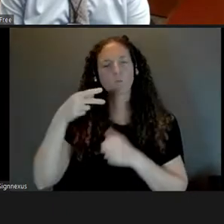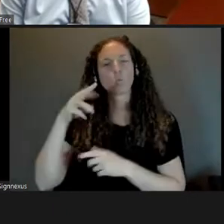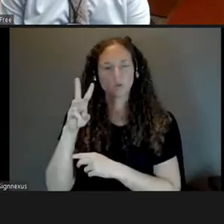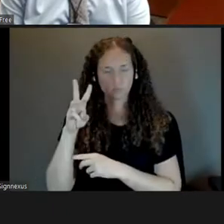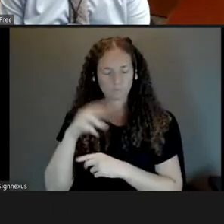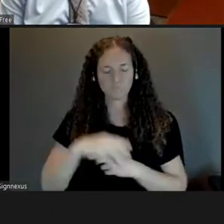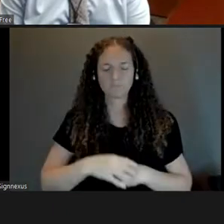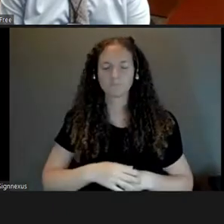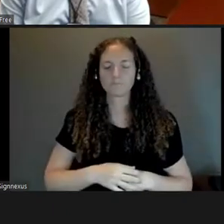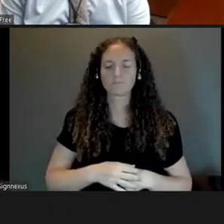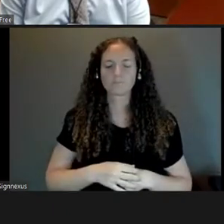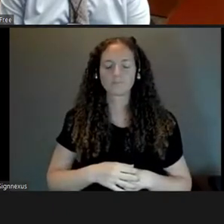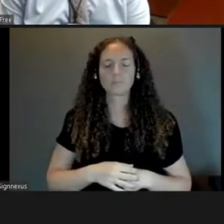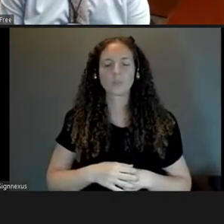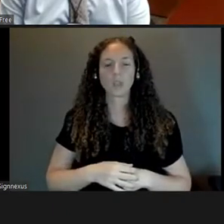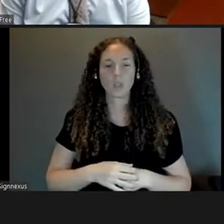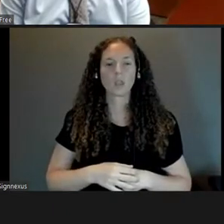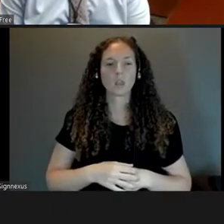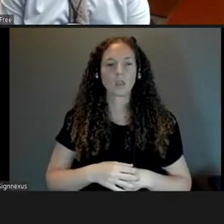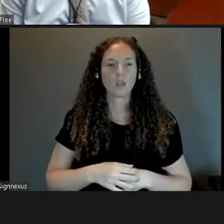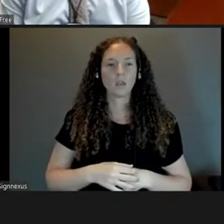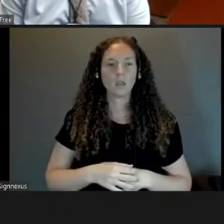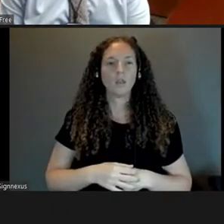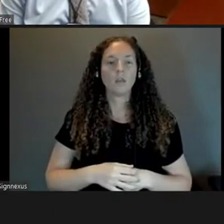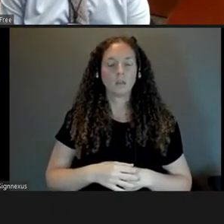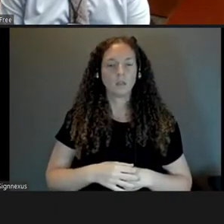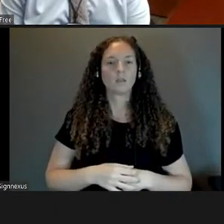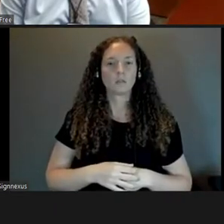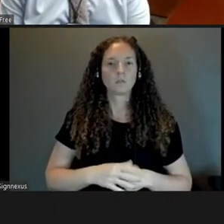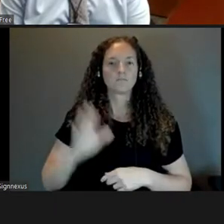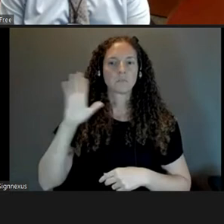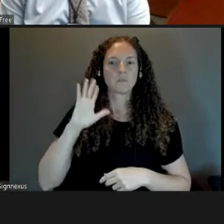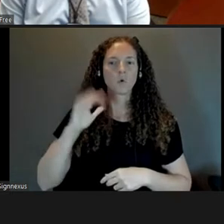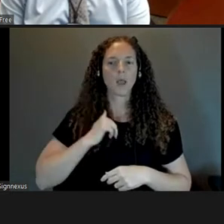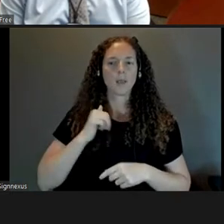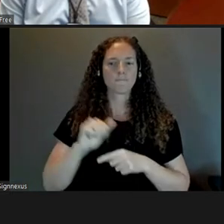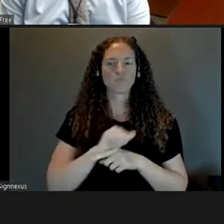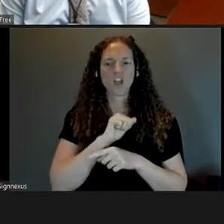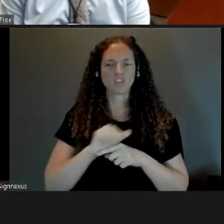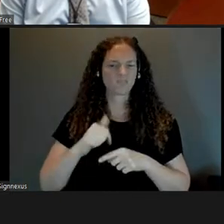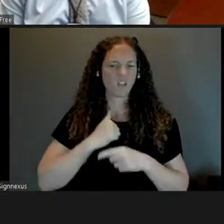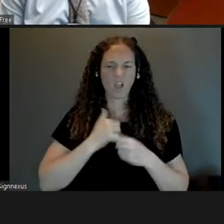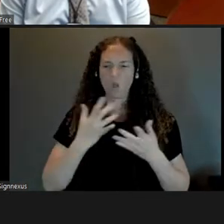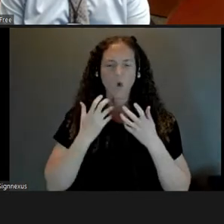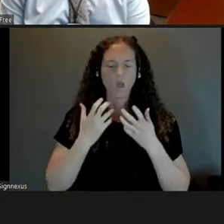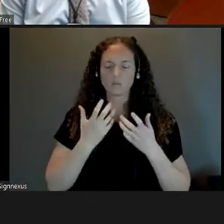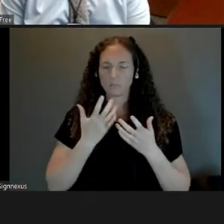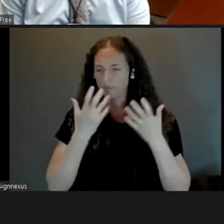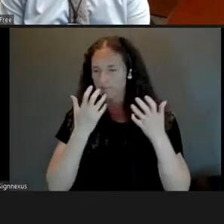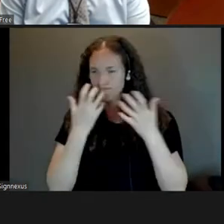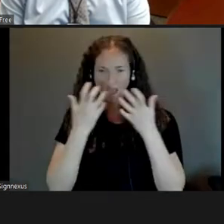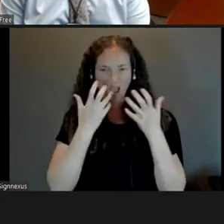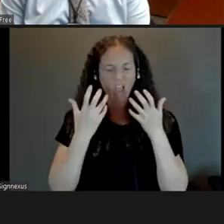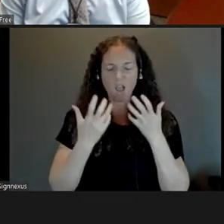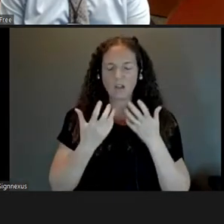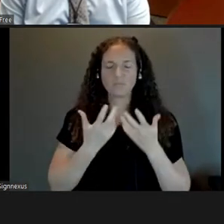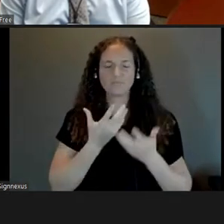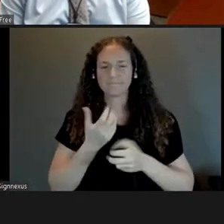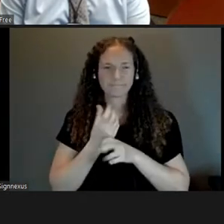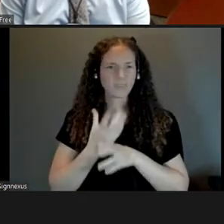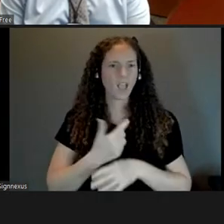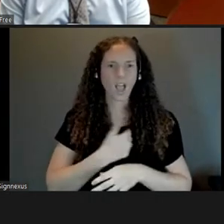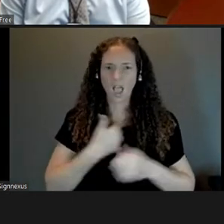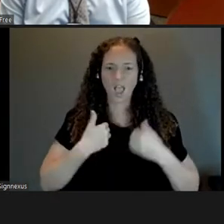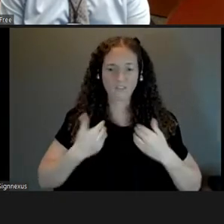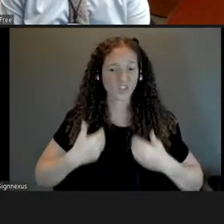I had practiced and prepared to, you know, get on here and be all mad for the reasons that many people mentioned. I have young children and